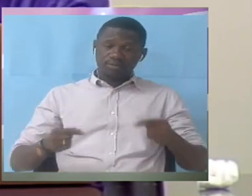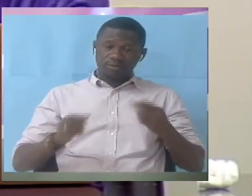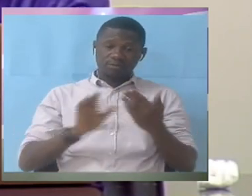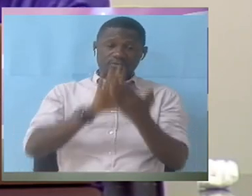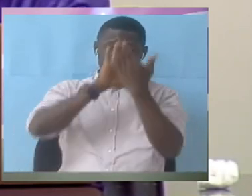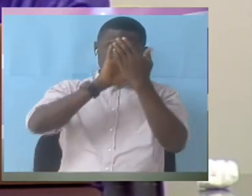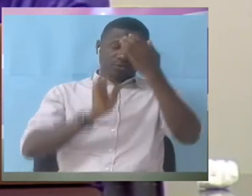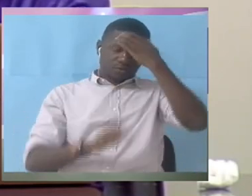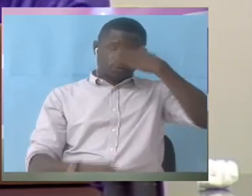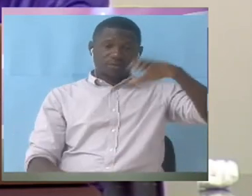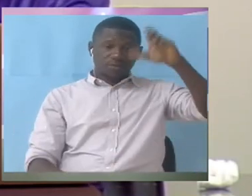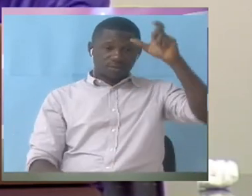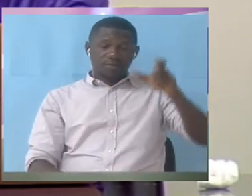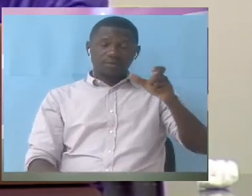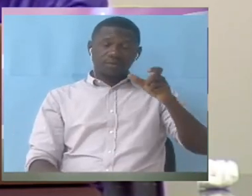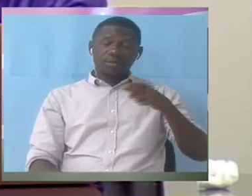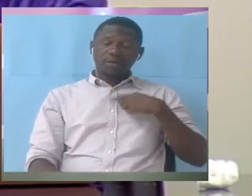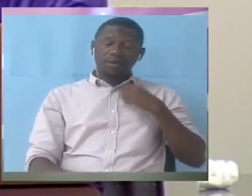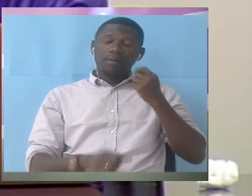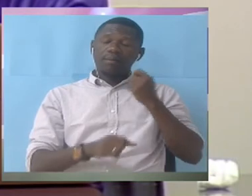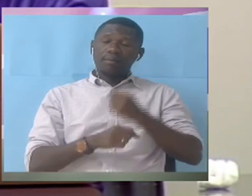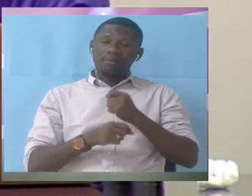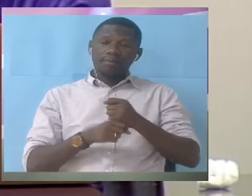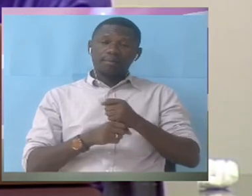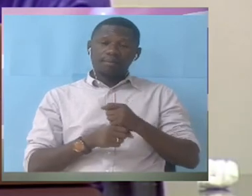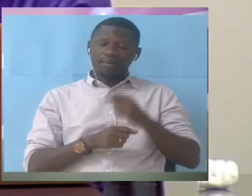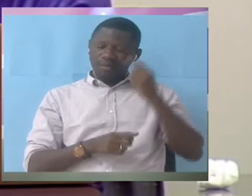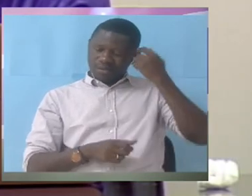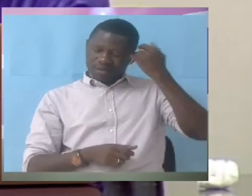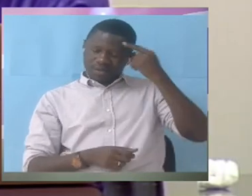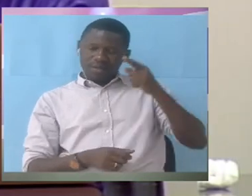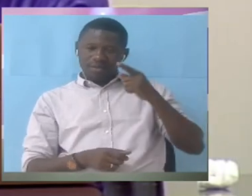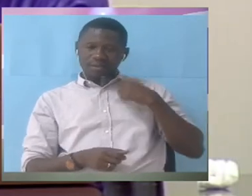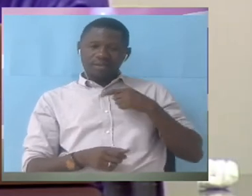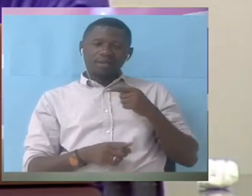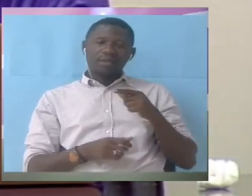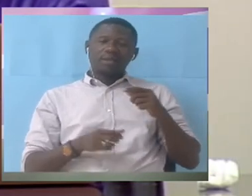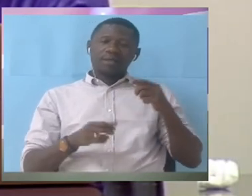have made suggestion that the junta started